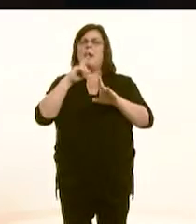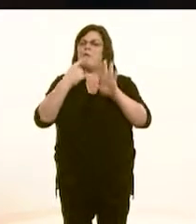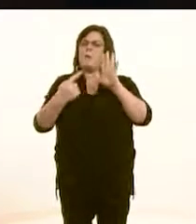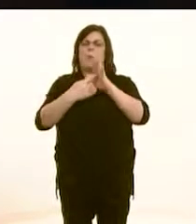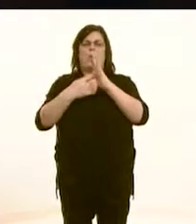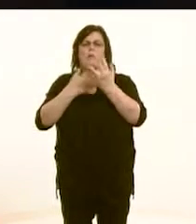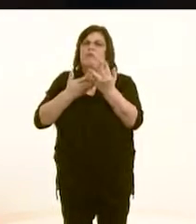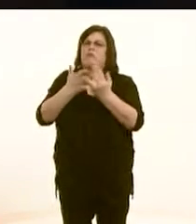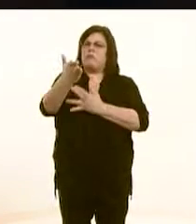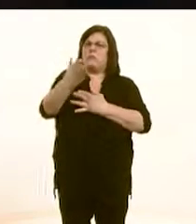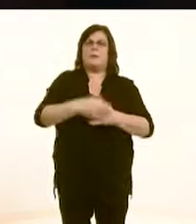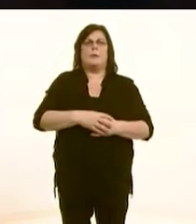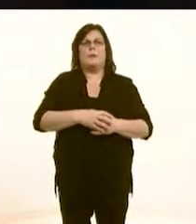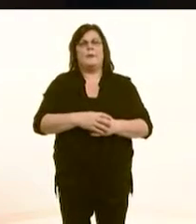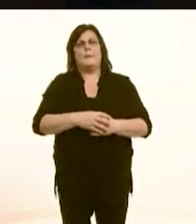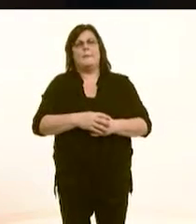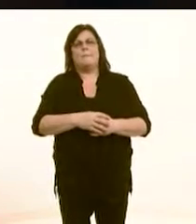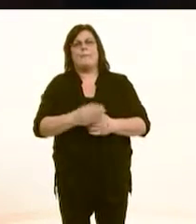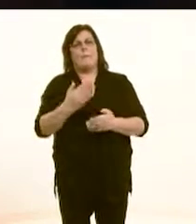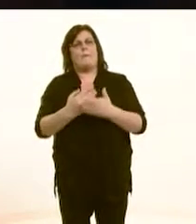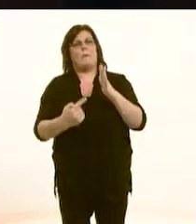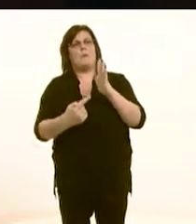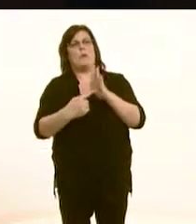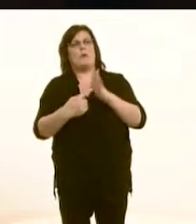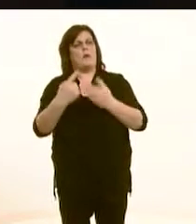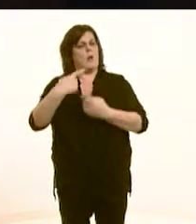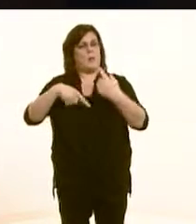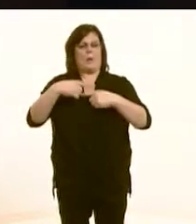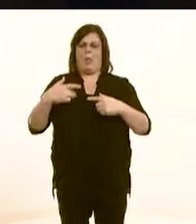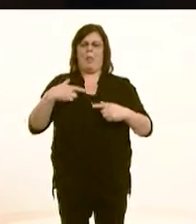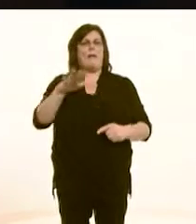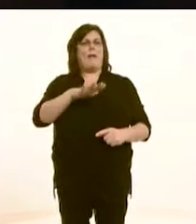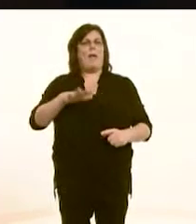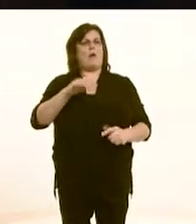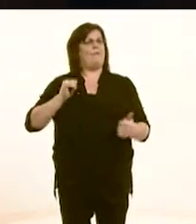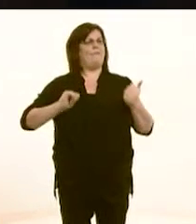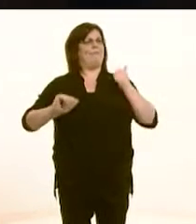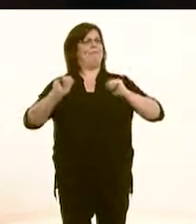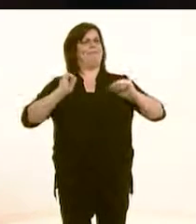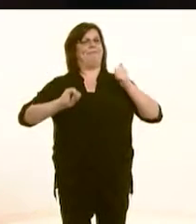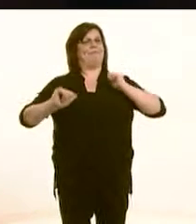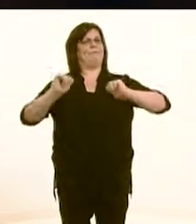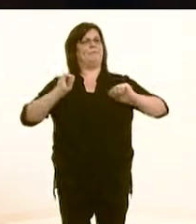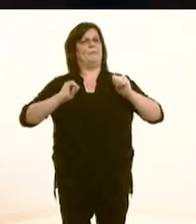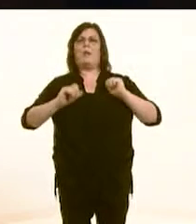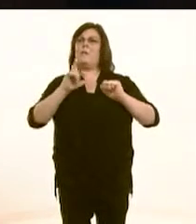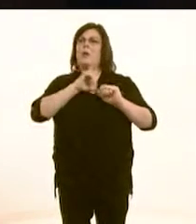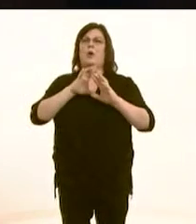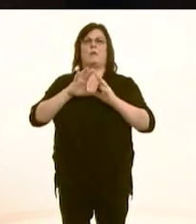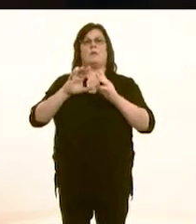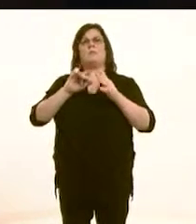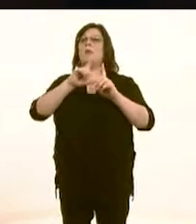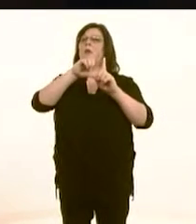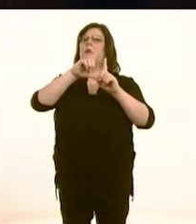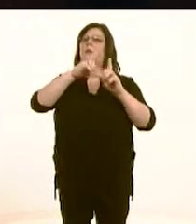its importance, it's particularly a matter of pride for us within the Welsh Liberal Democrats that we were able to secure from the Welsh Government